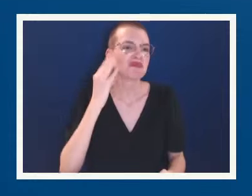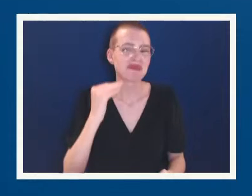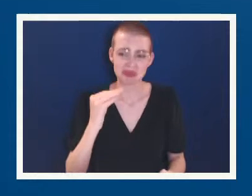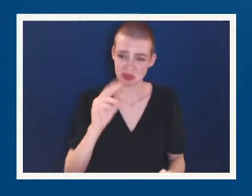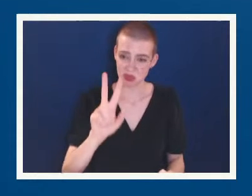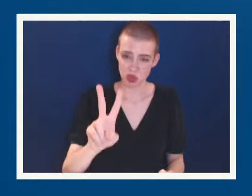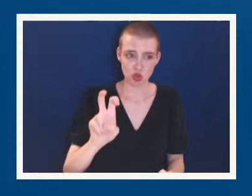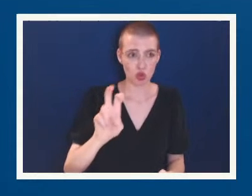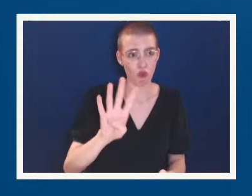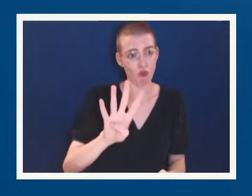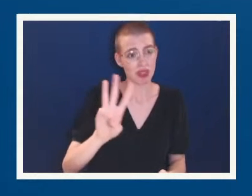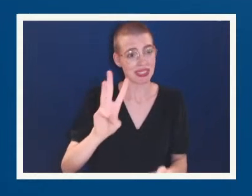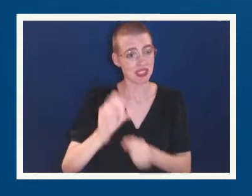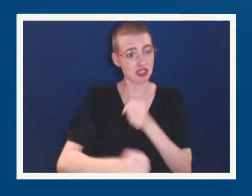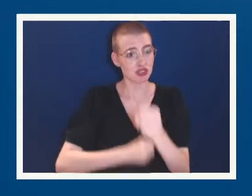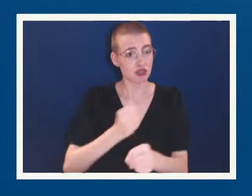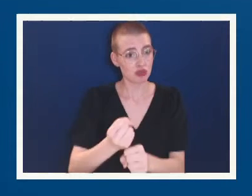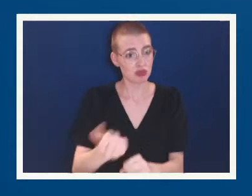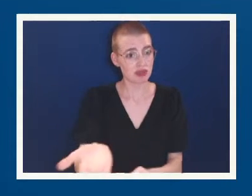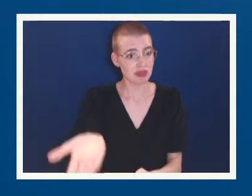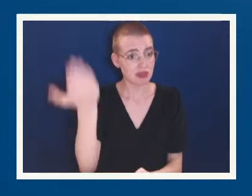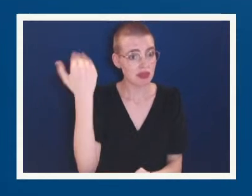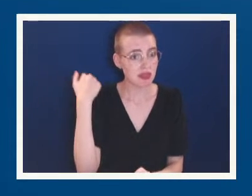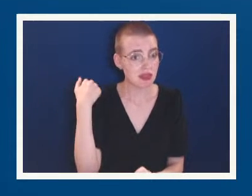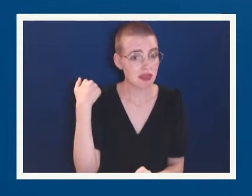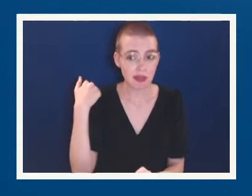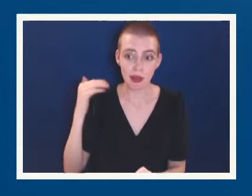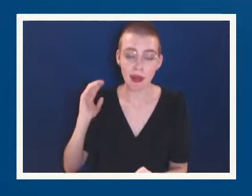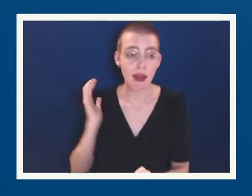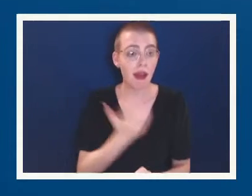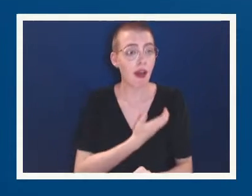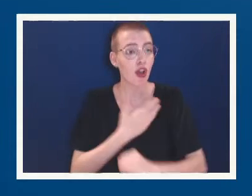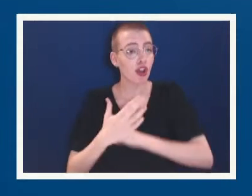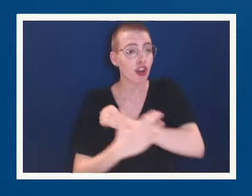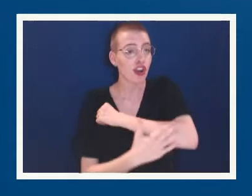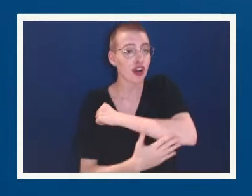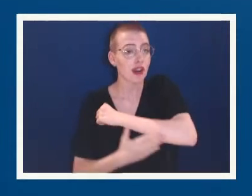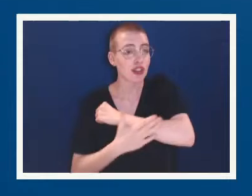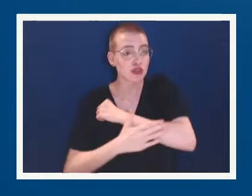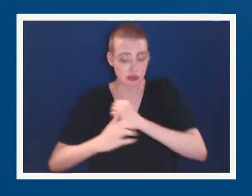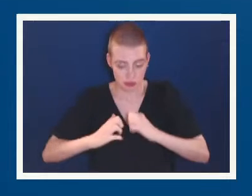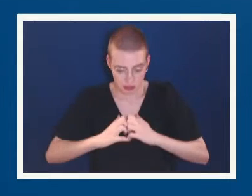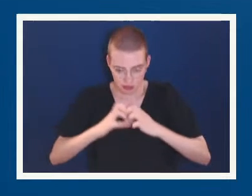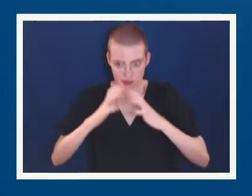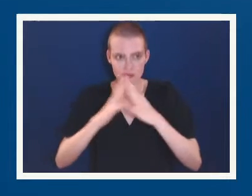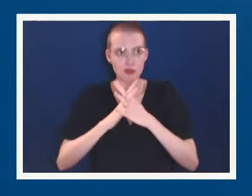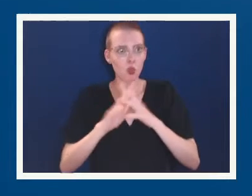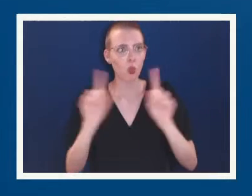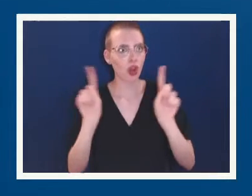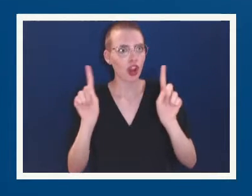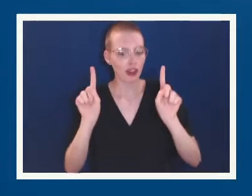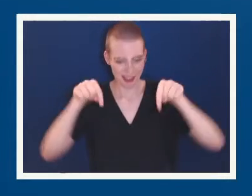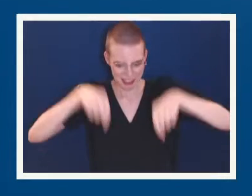246 years ago, our democracy was born right here in Philadelphia.